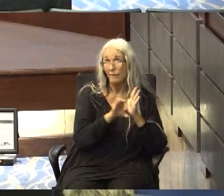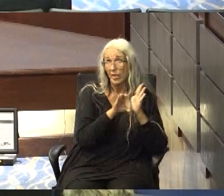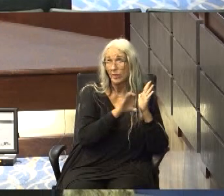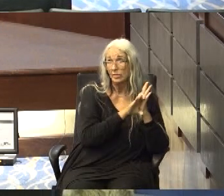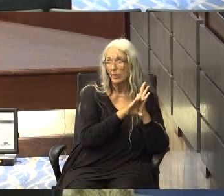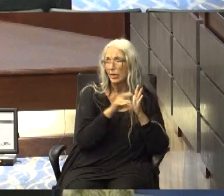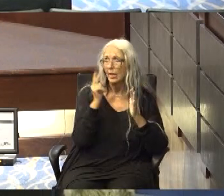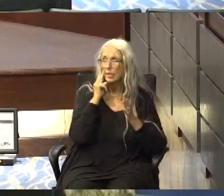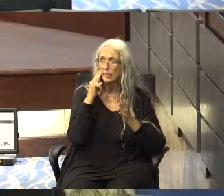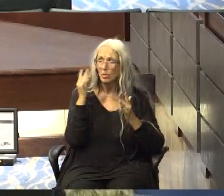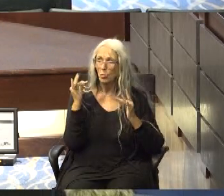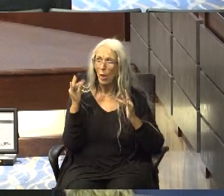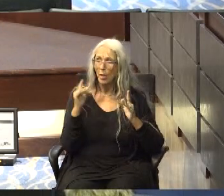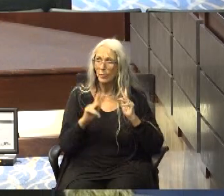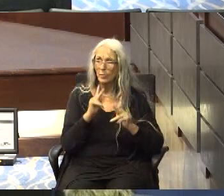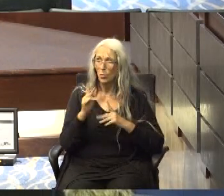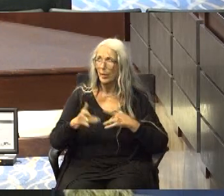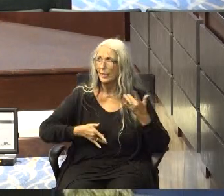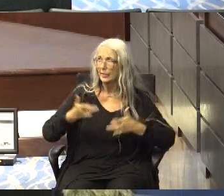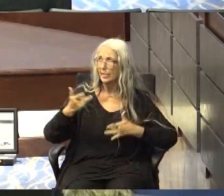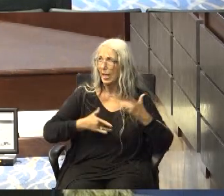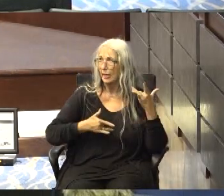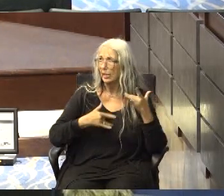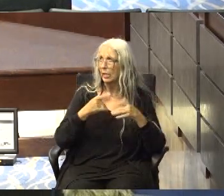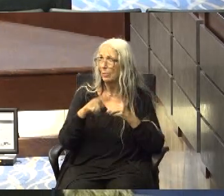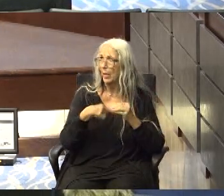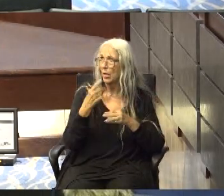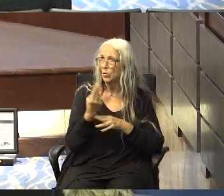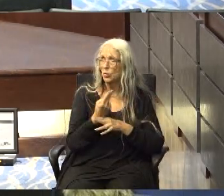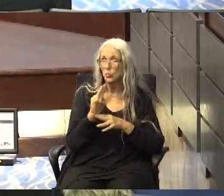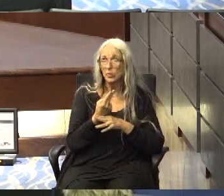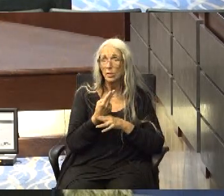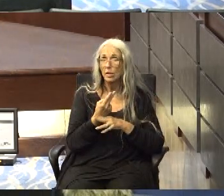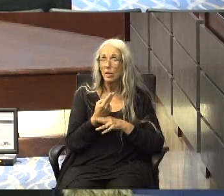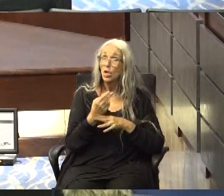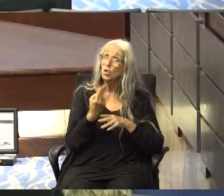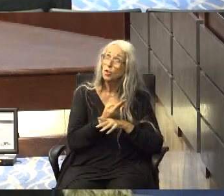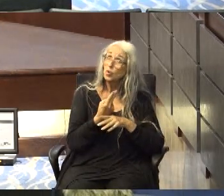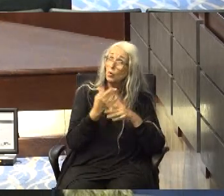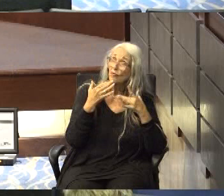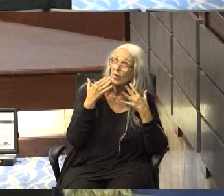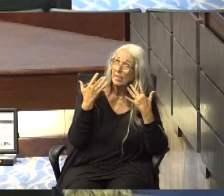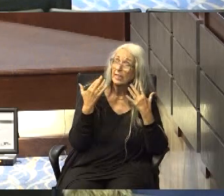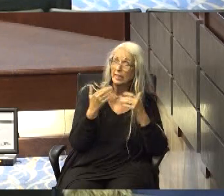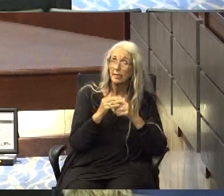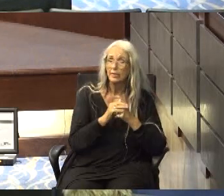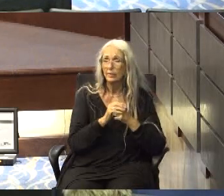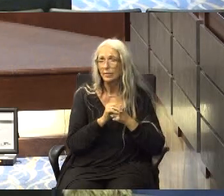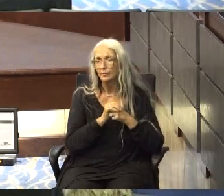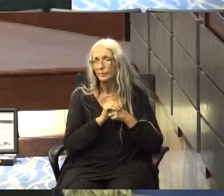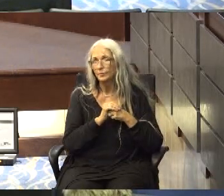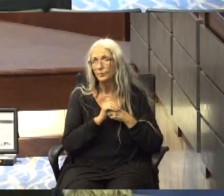why people are so excited about using it, because it's very, very user-friendly and intuitive.